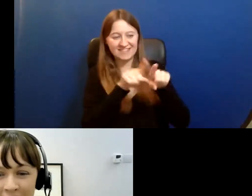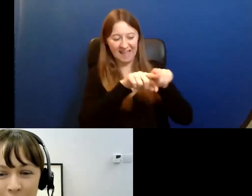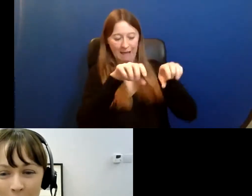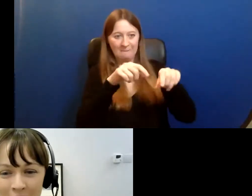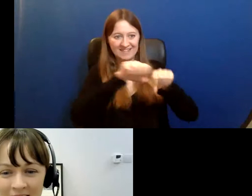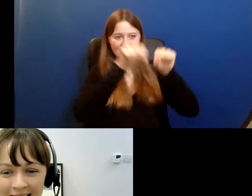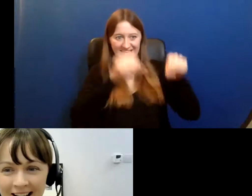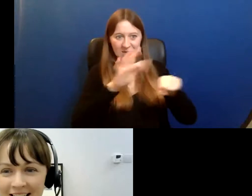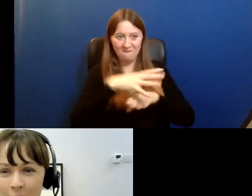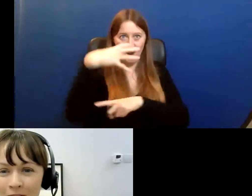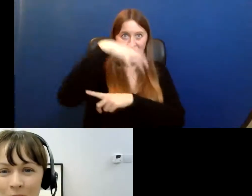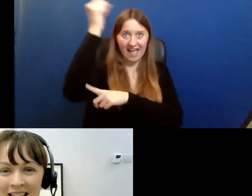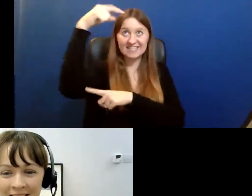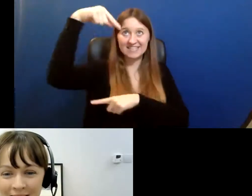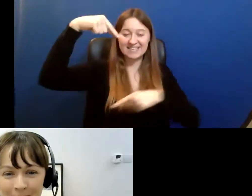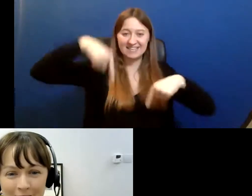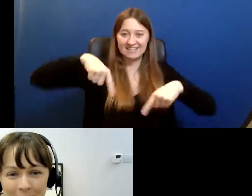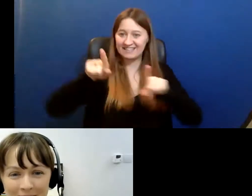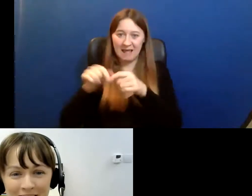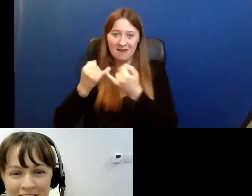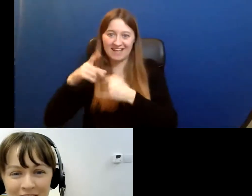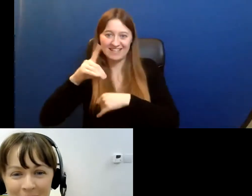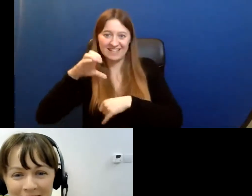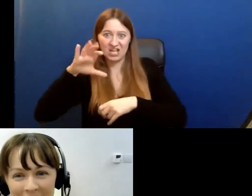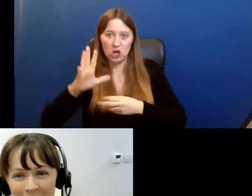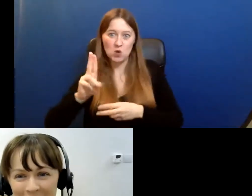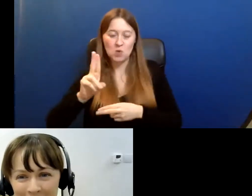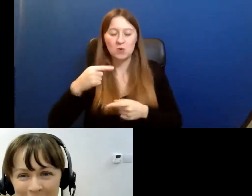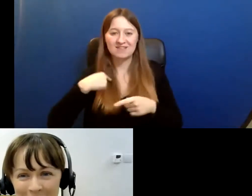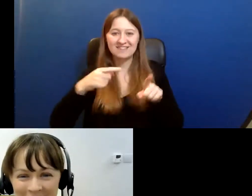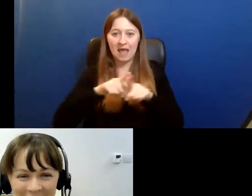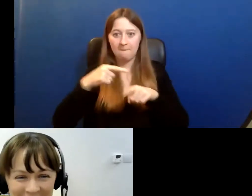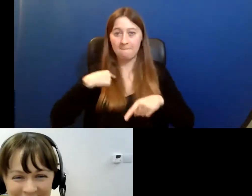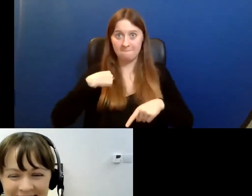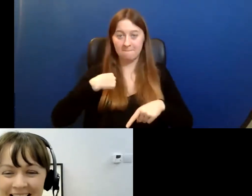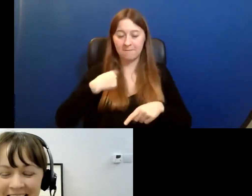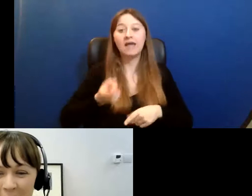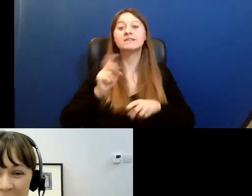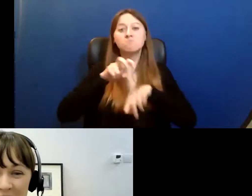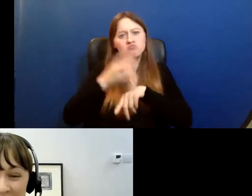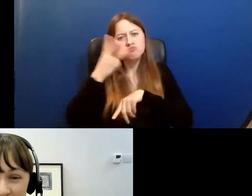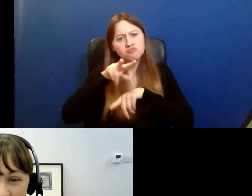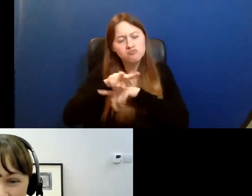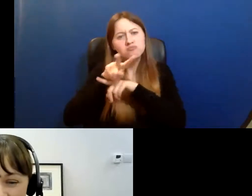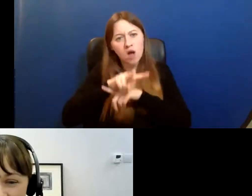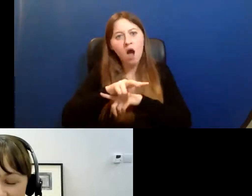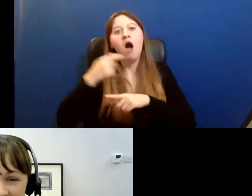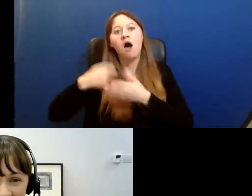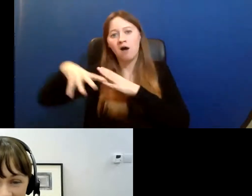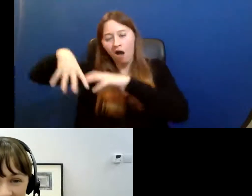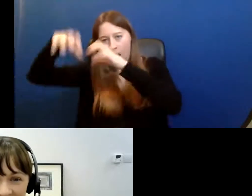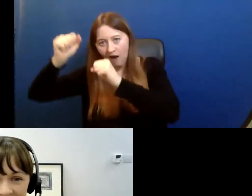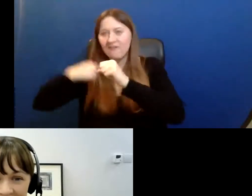Ros. I had to go up and I had to get up and do a dance in the middle of your presentation as well to get mine to switch back on. Thank you so much for